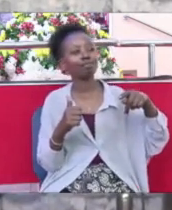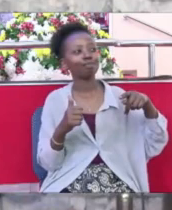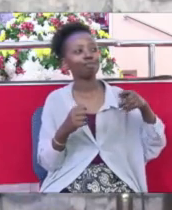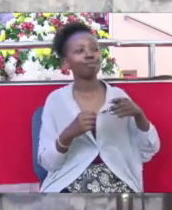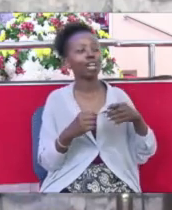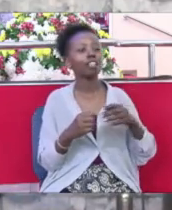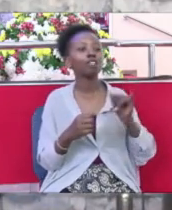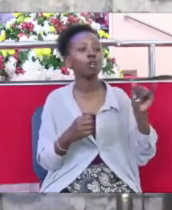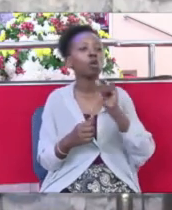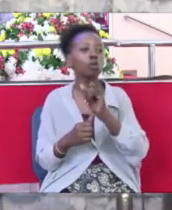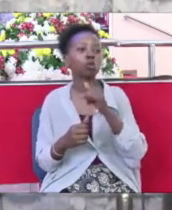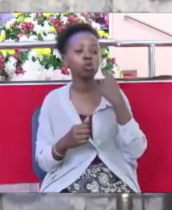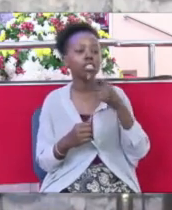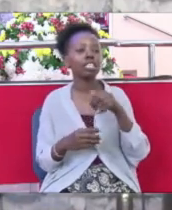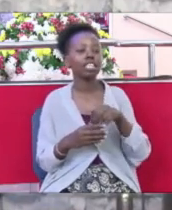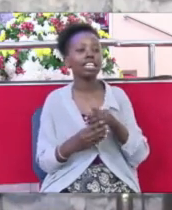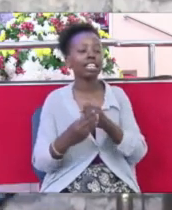bypassed.